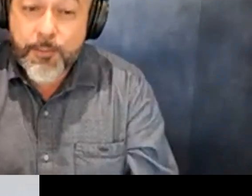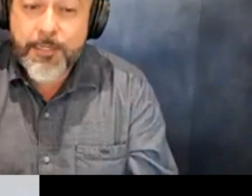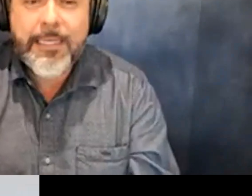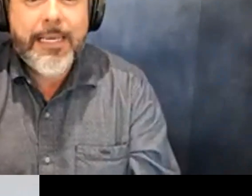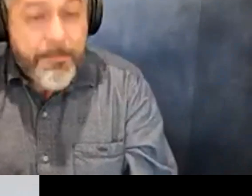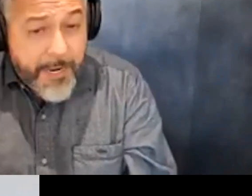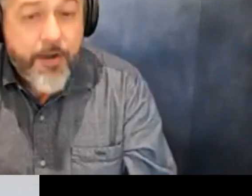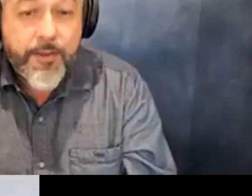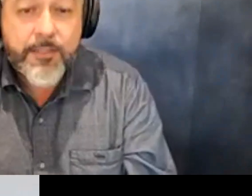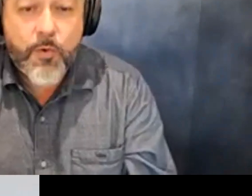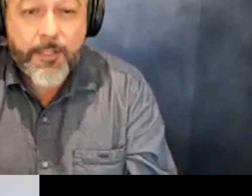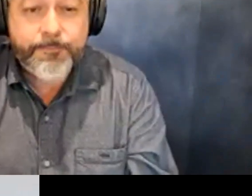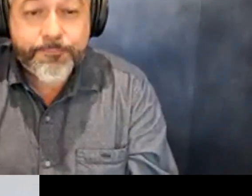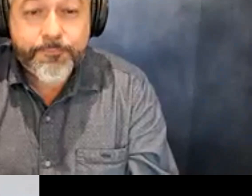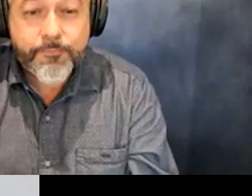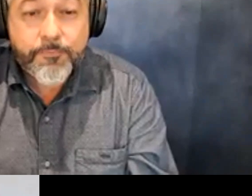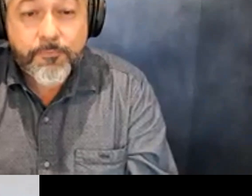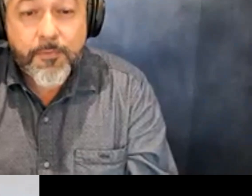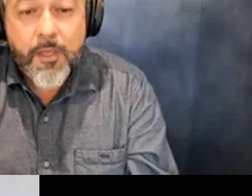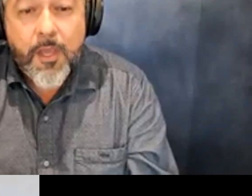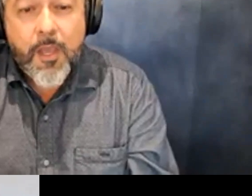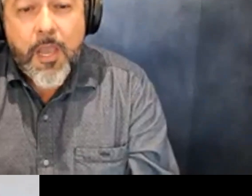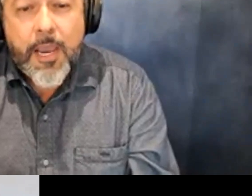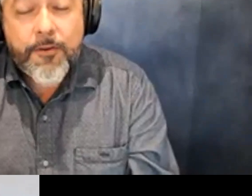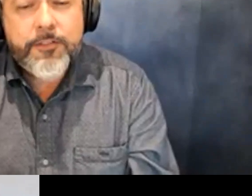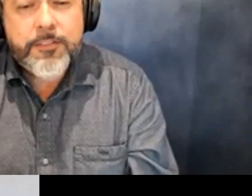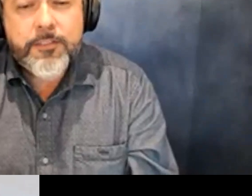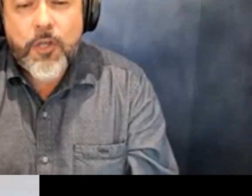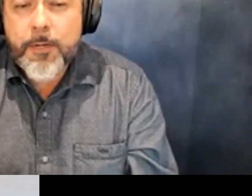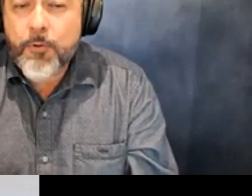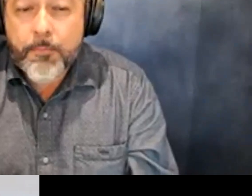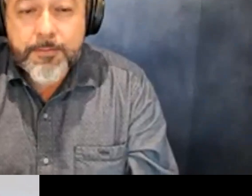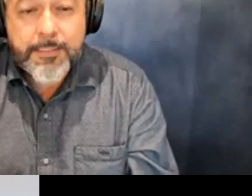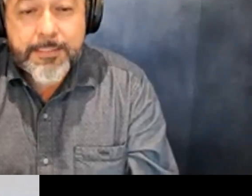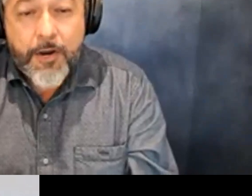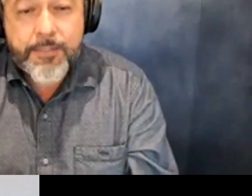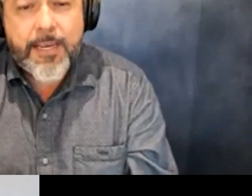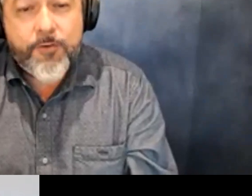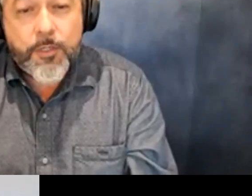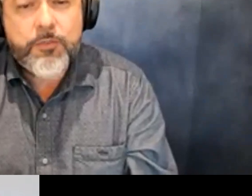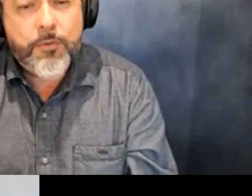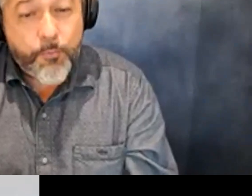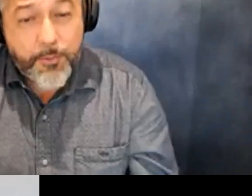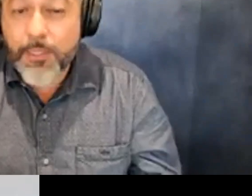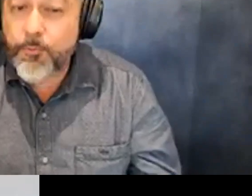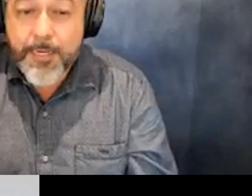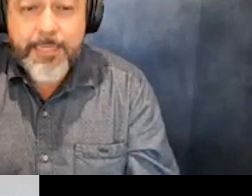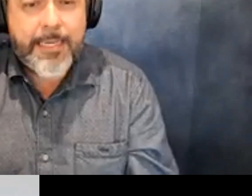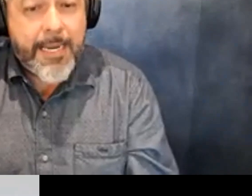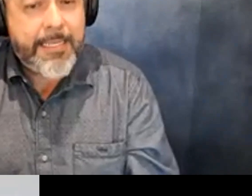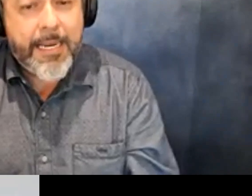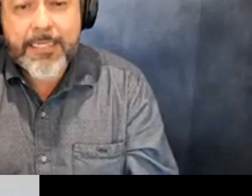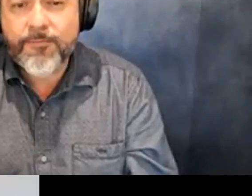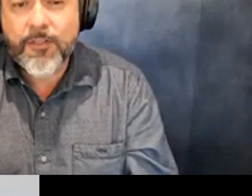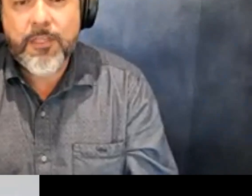in the community and in the Bay Area as well. And there are just so many problems in these areas. I've noticed they repeat